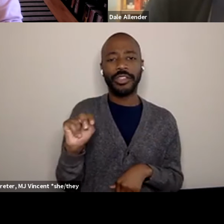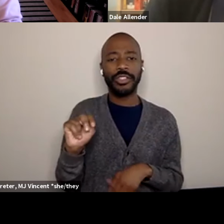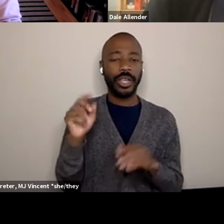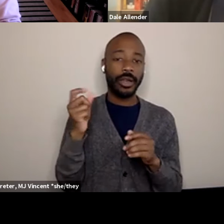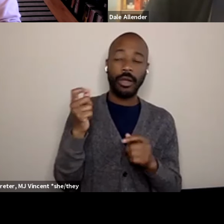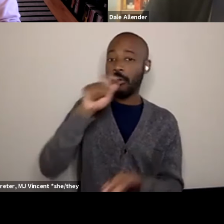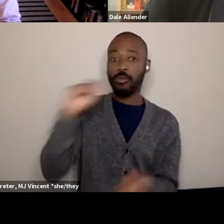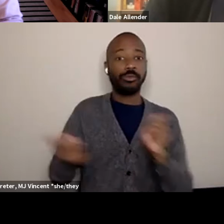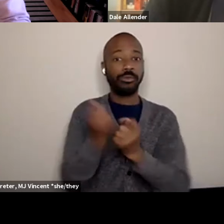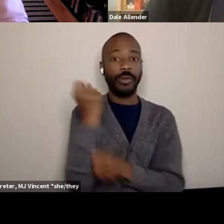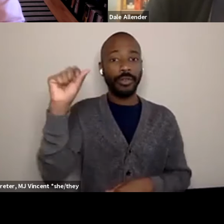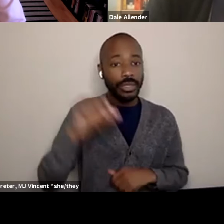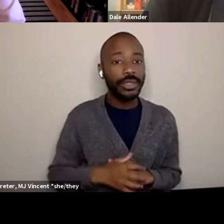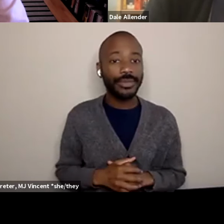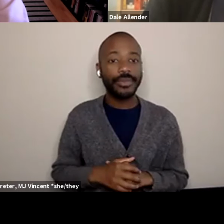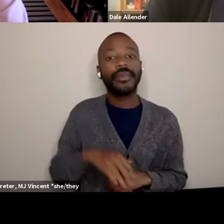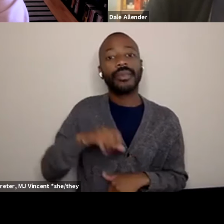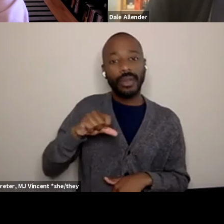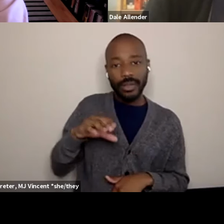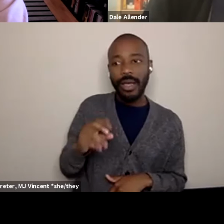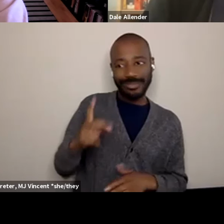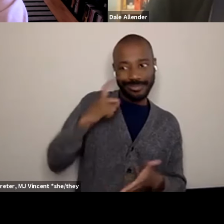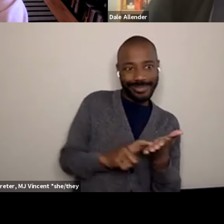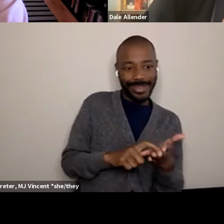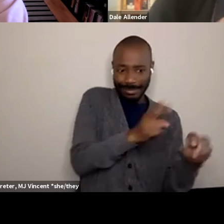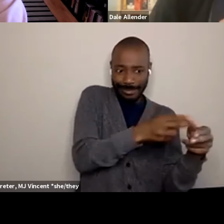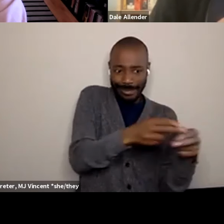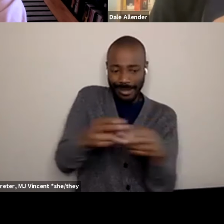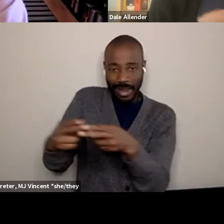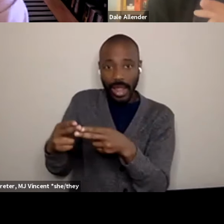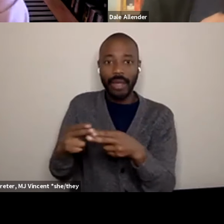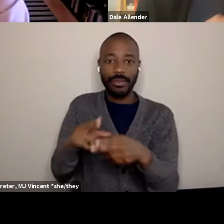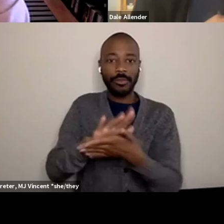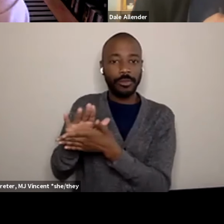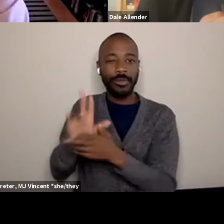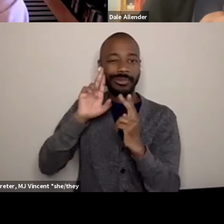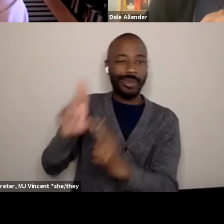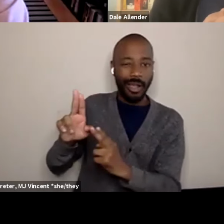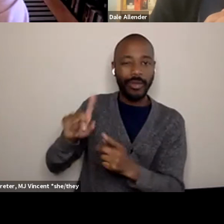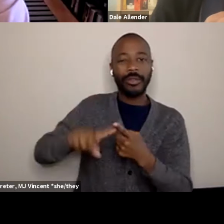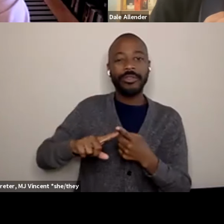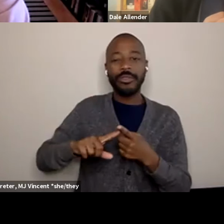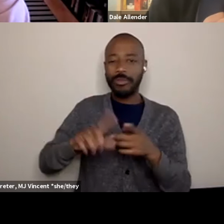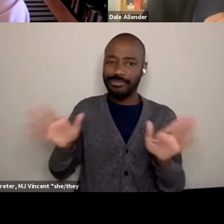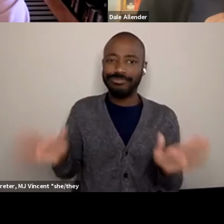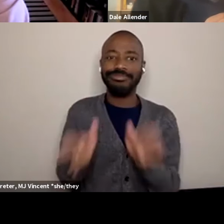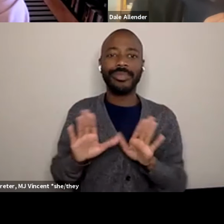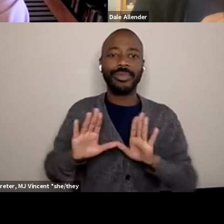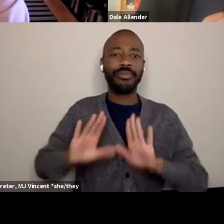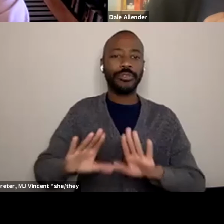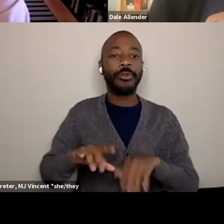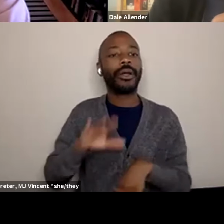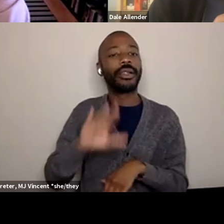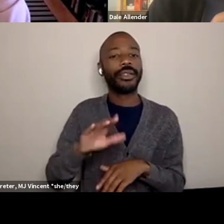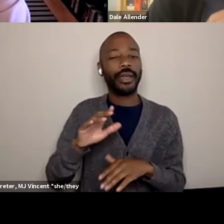power to push forward their cause. Mm-hmm. Thank you for that. Thank you for that. So other panelists,